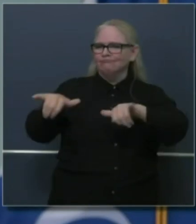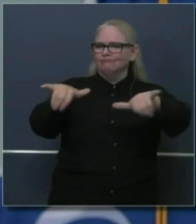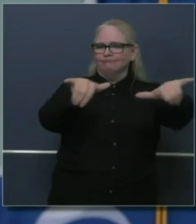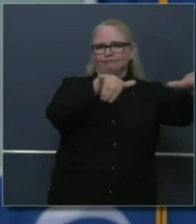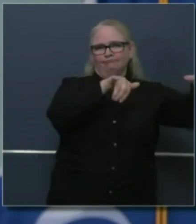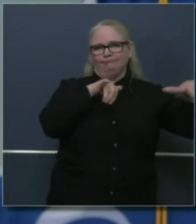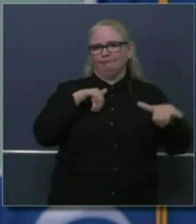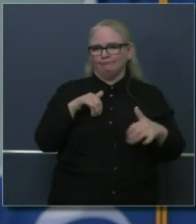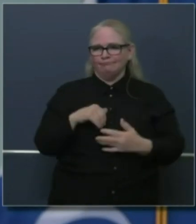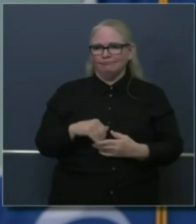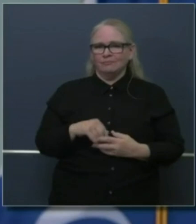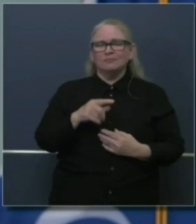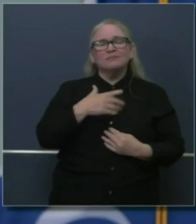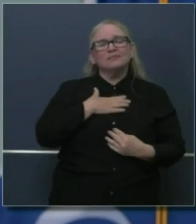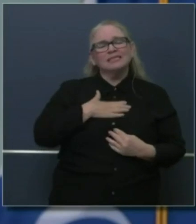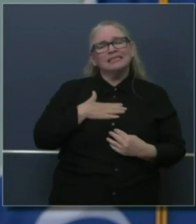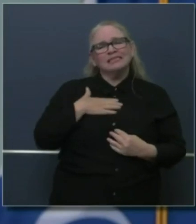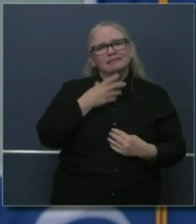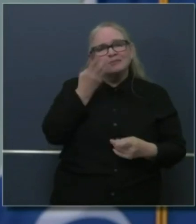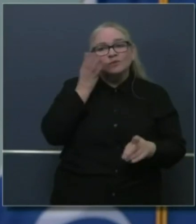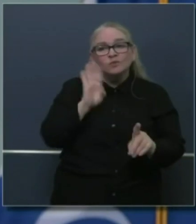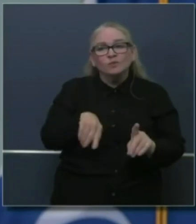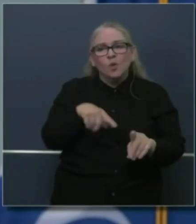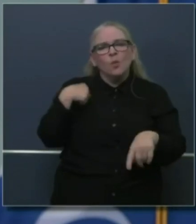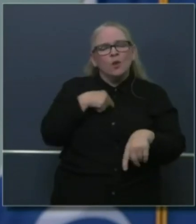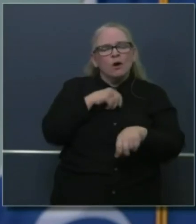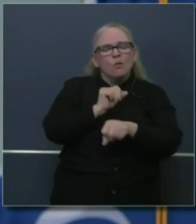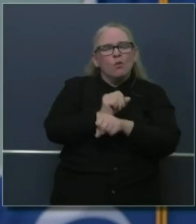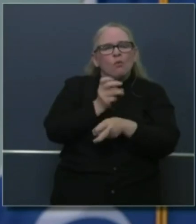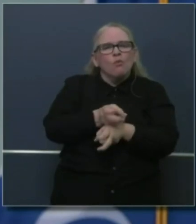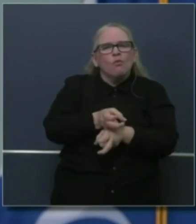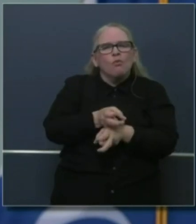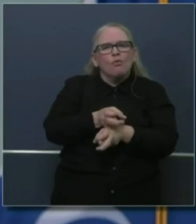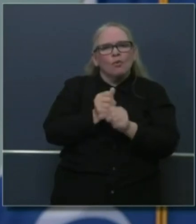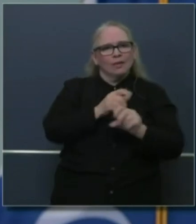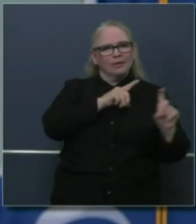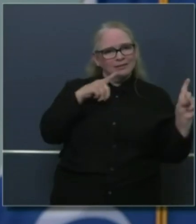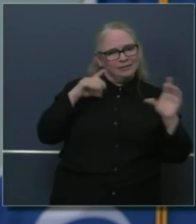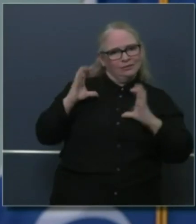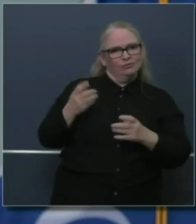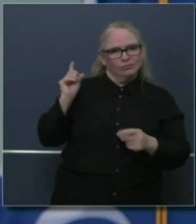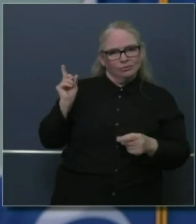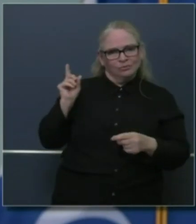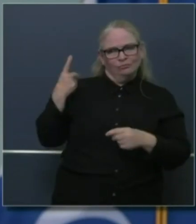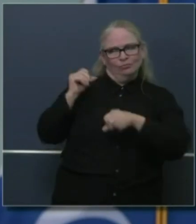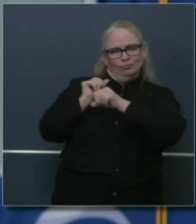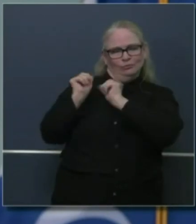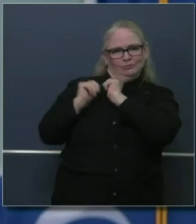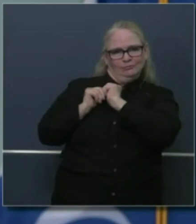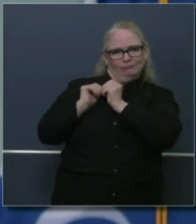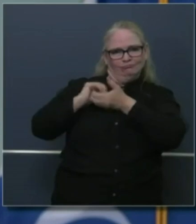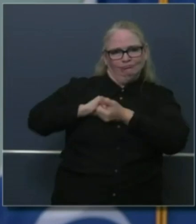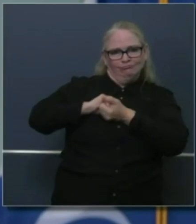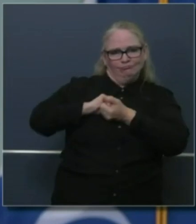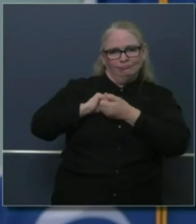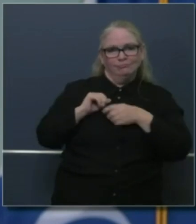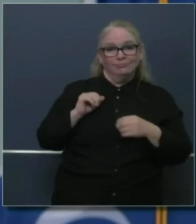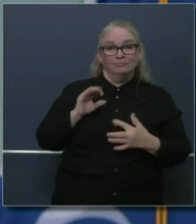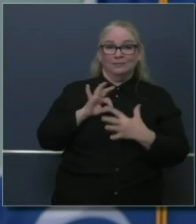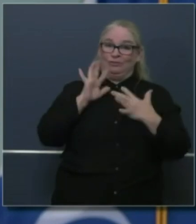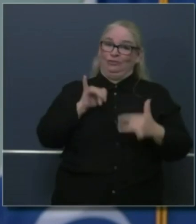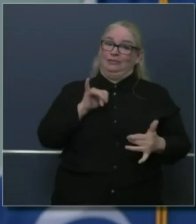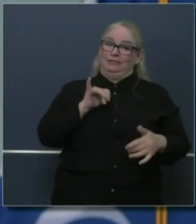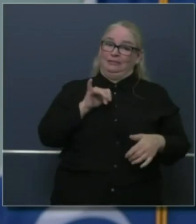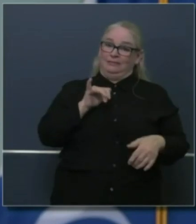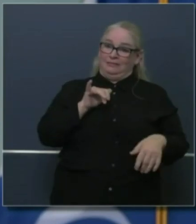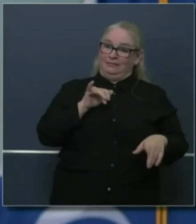working very, very closely with the legislature to do everything we can, and with leadership, particularly Nancy Pelosi, to see what we can get